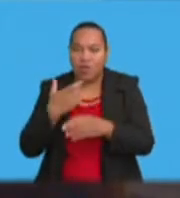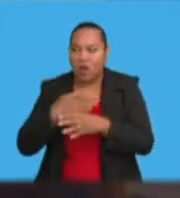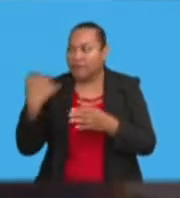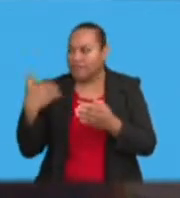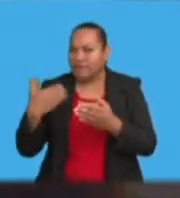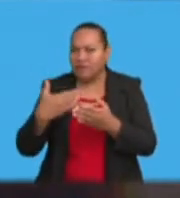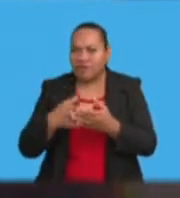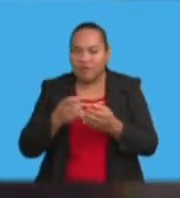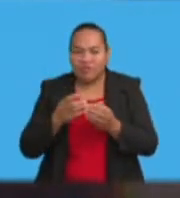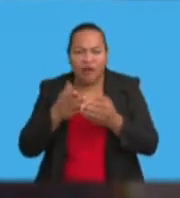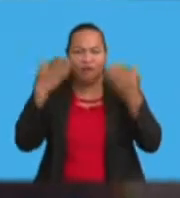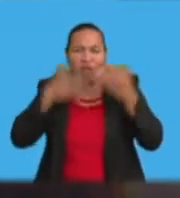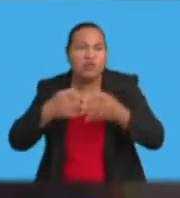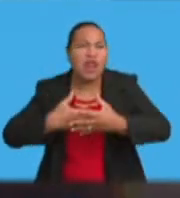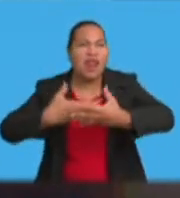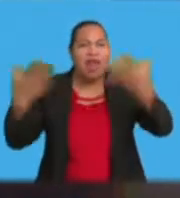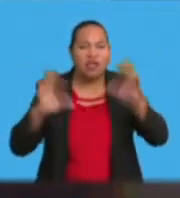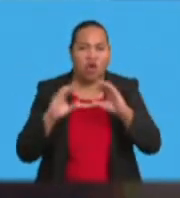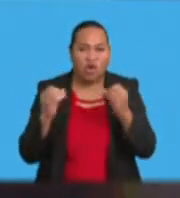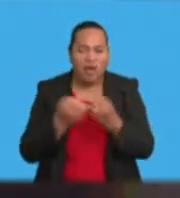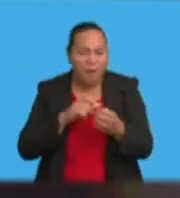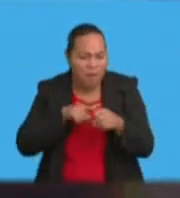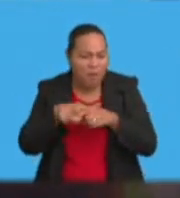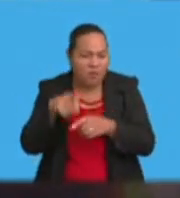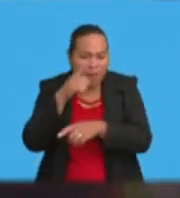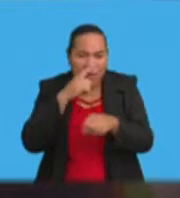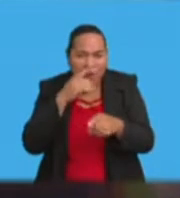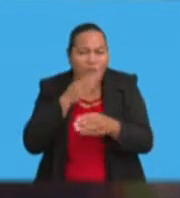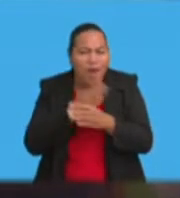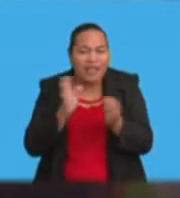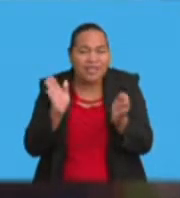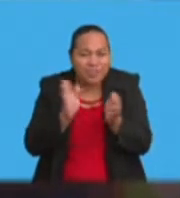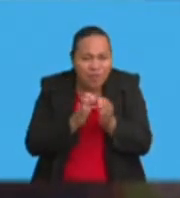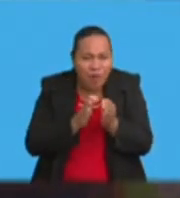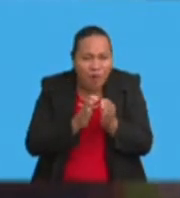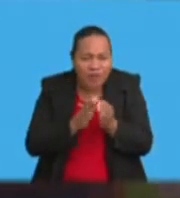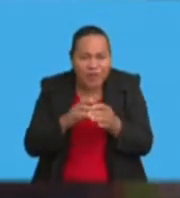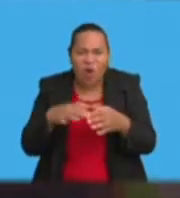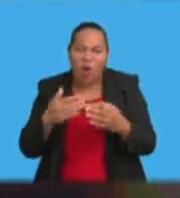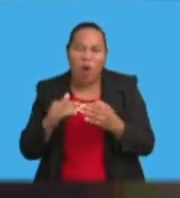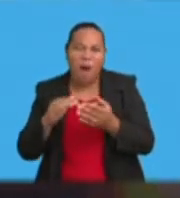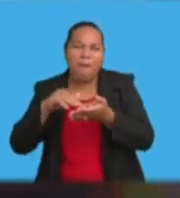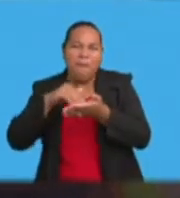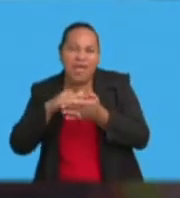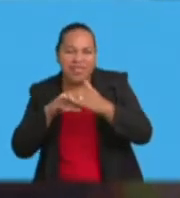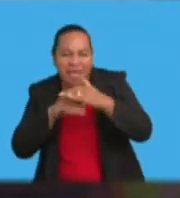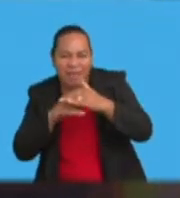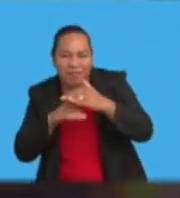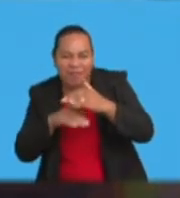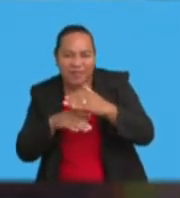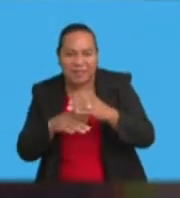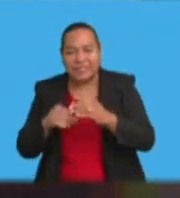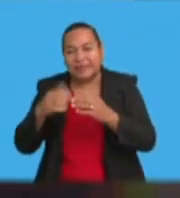focused on the large organizations, but most of our people are working in smaller, medium, micro enterprises. A lot of people are working in